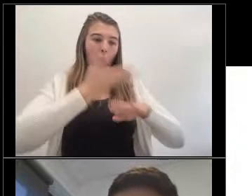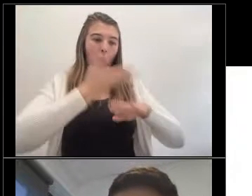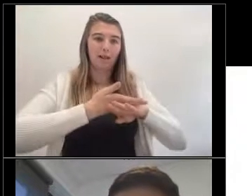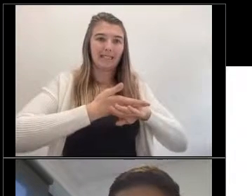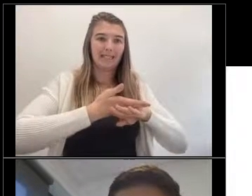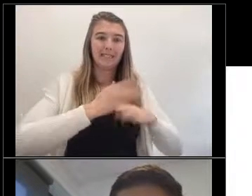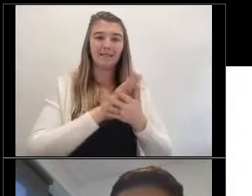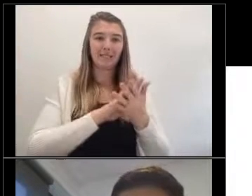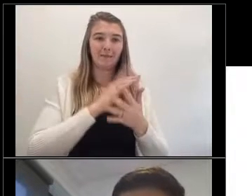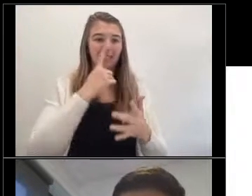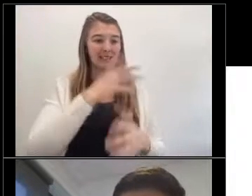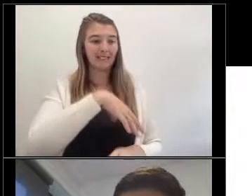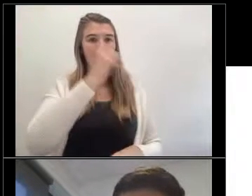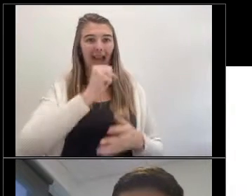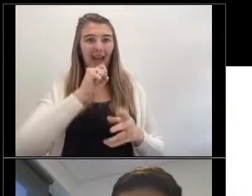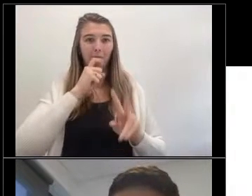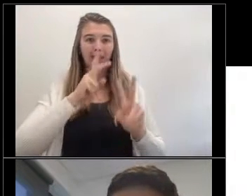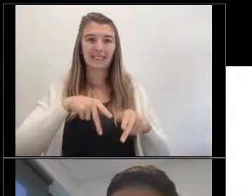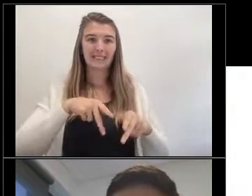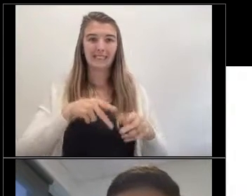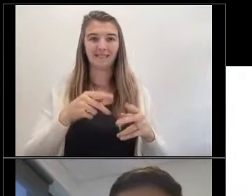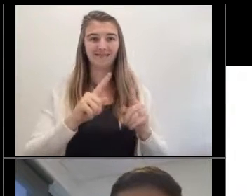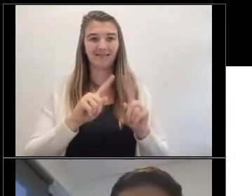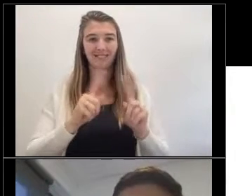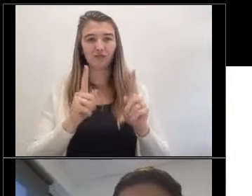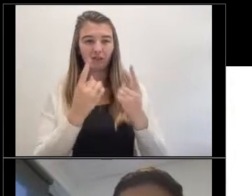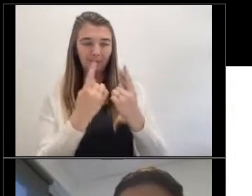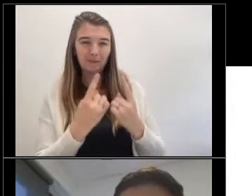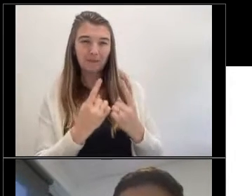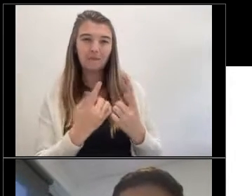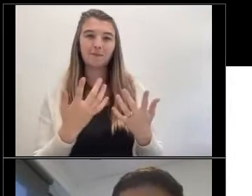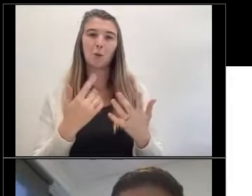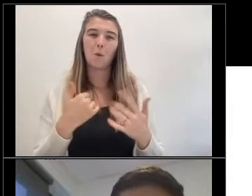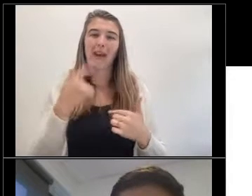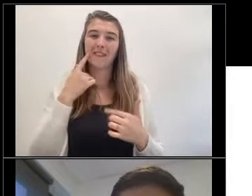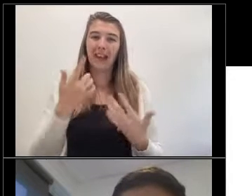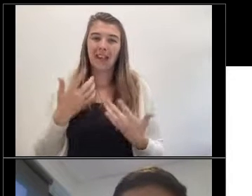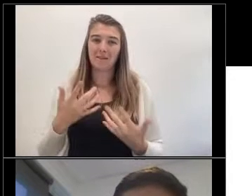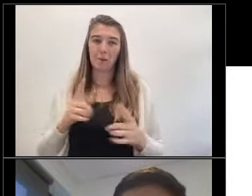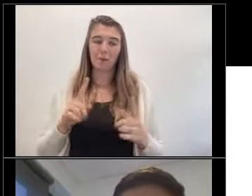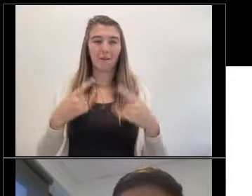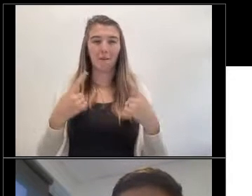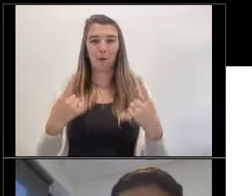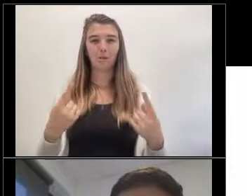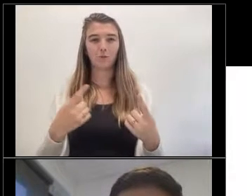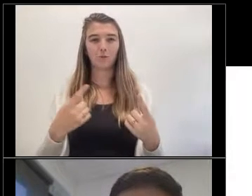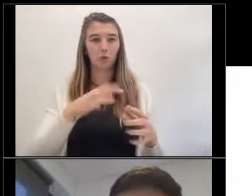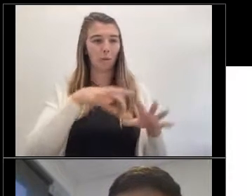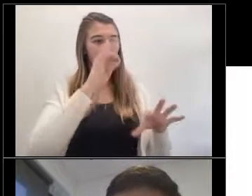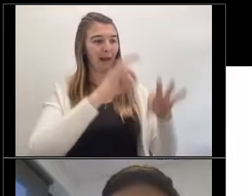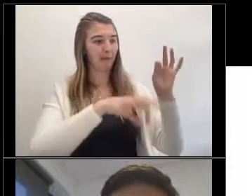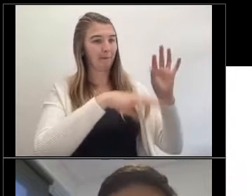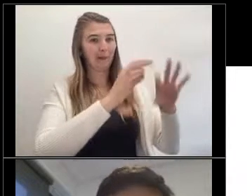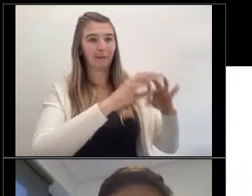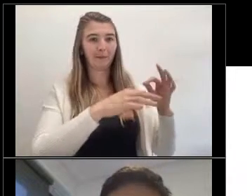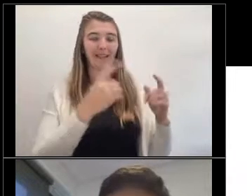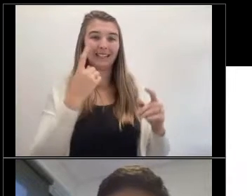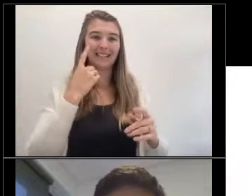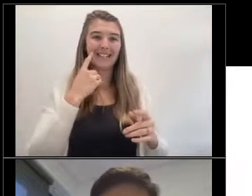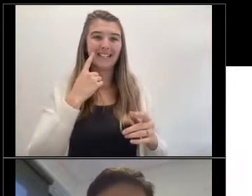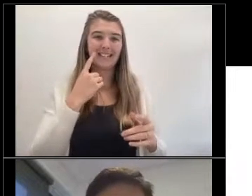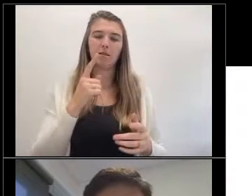a mammoth task, and I think at the moment it's not going to be possible just to pick everything up. Plenty of things to rely on,